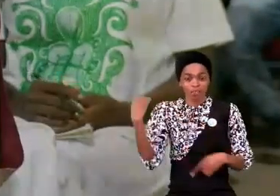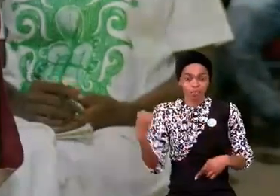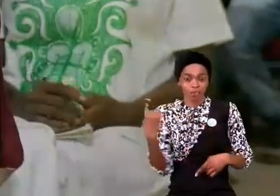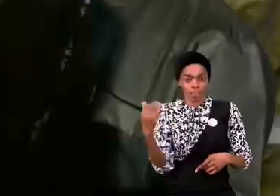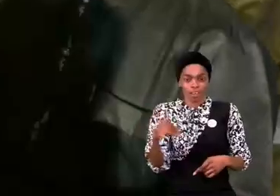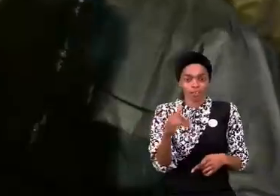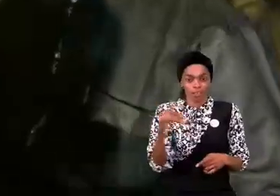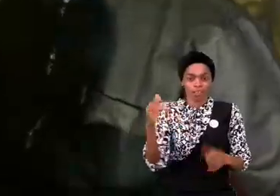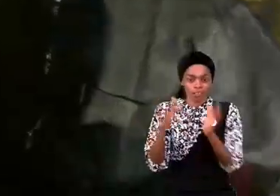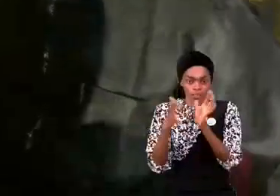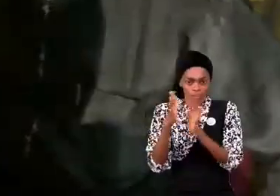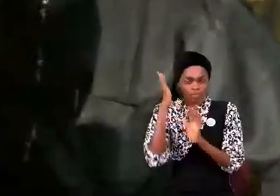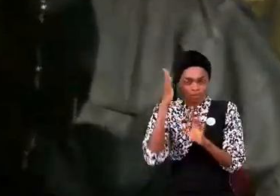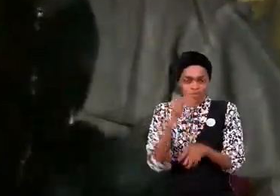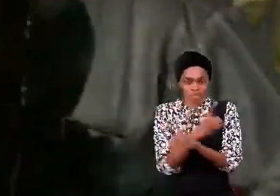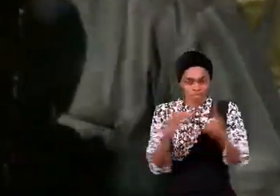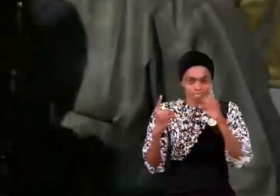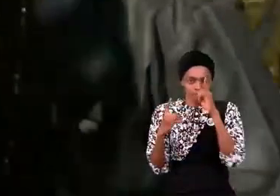Amen.